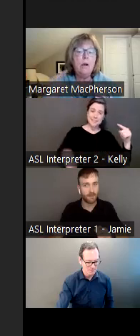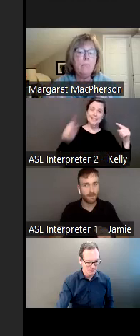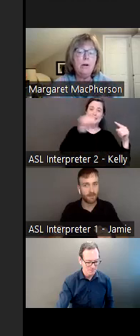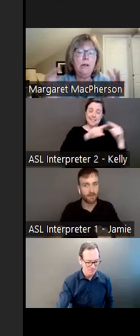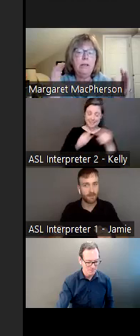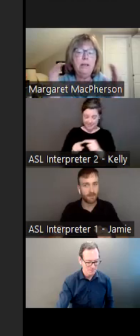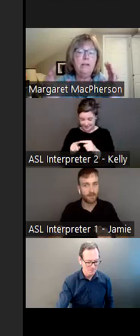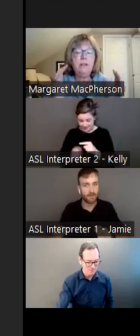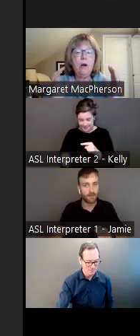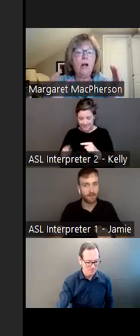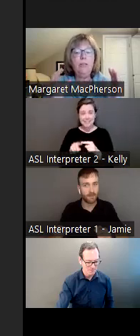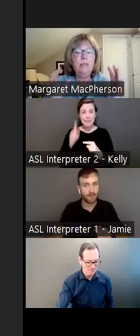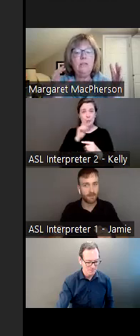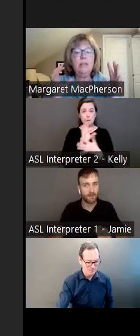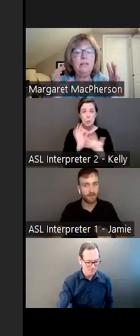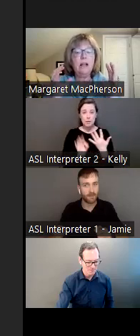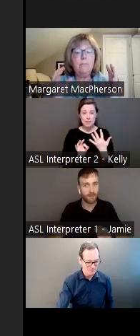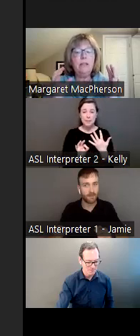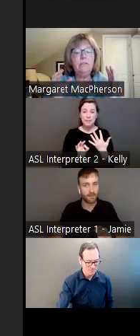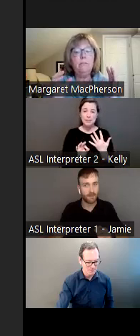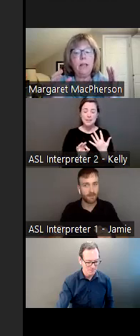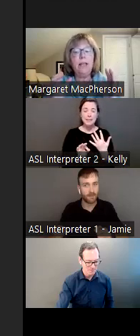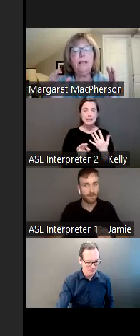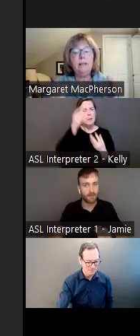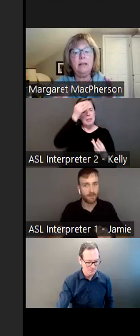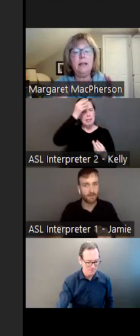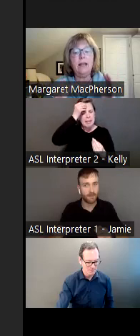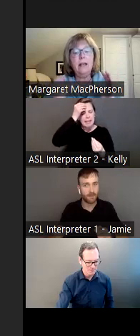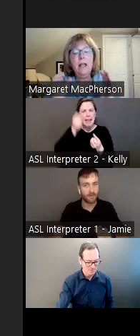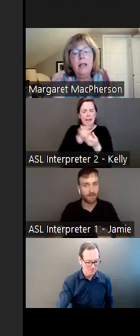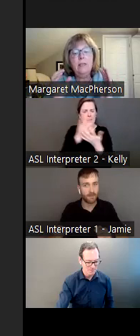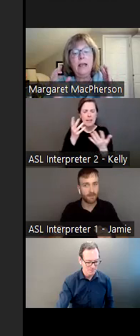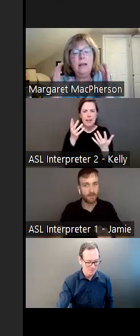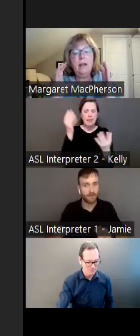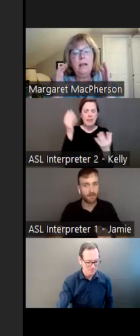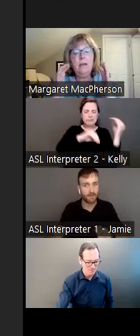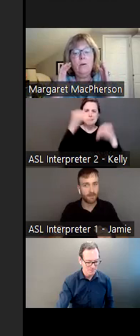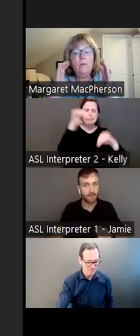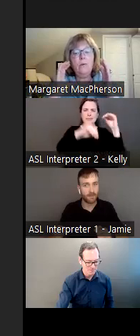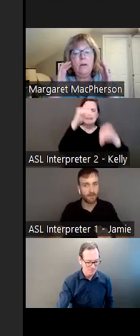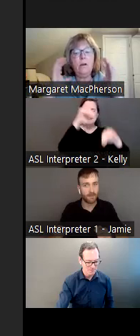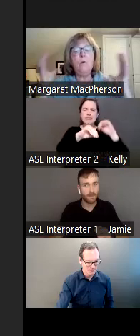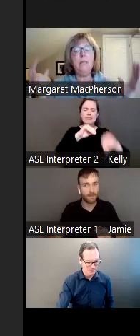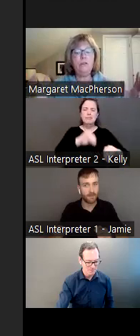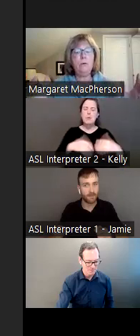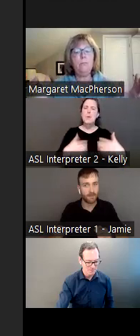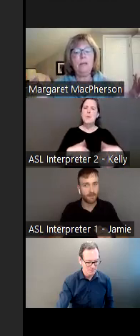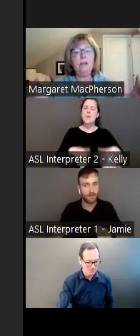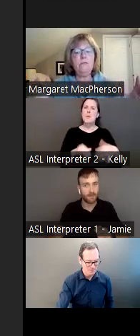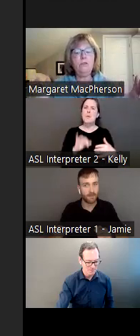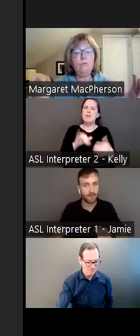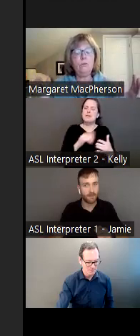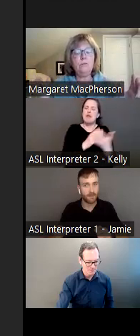go one more, Nadine, you see all these things that come into play, click it again, that, you know, go into